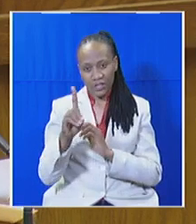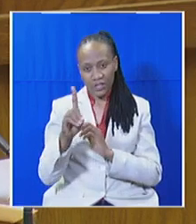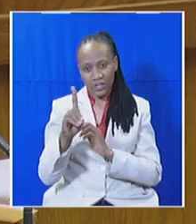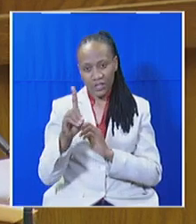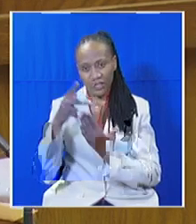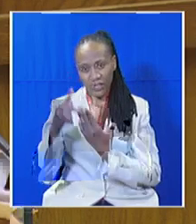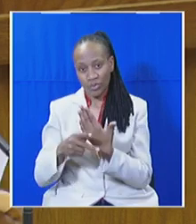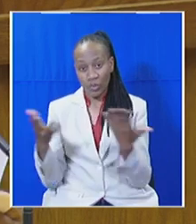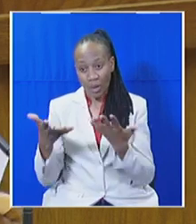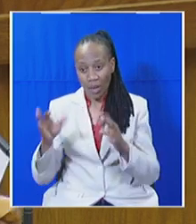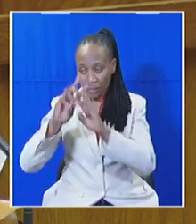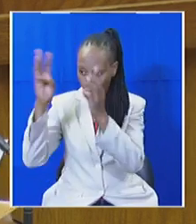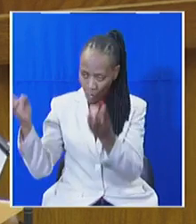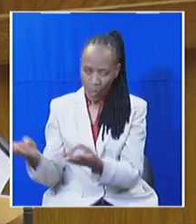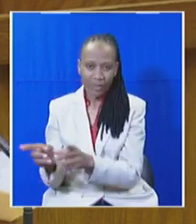projects.